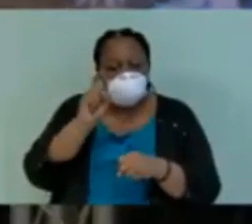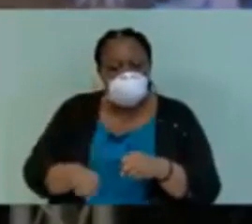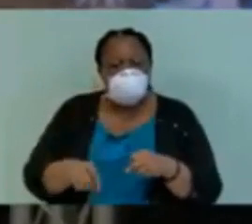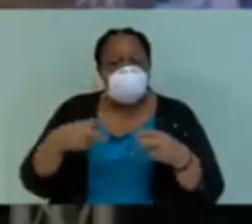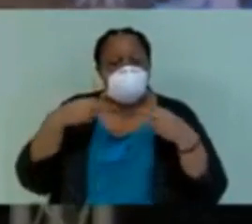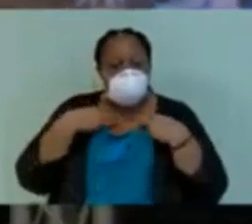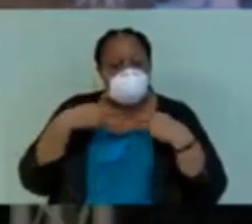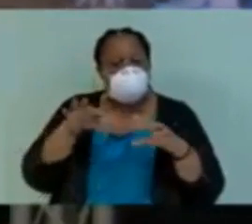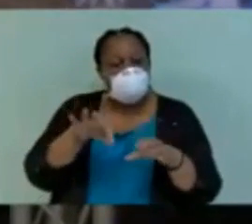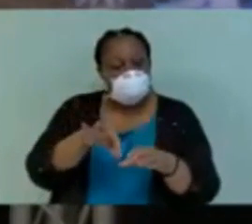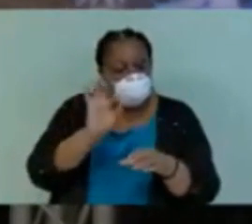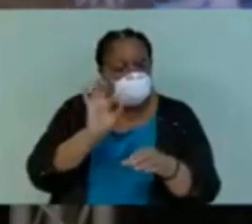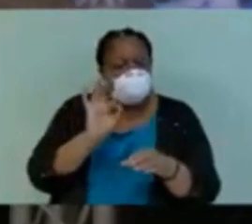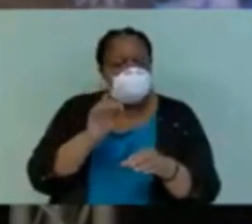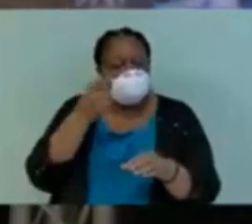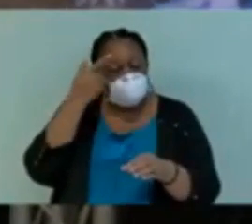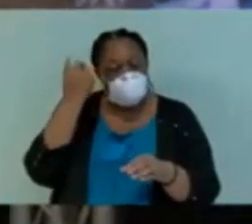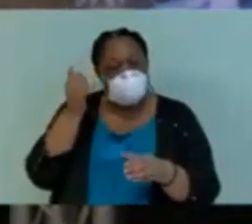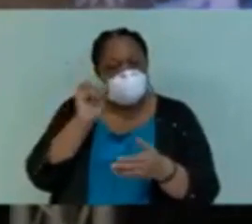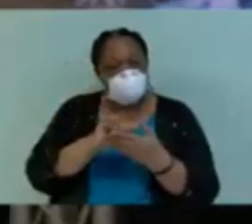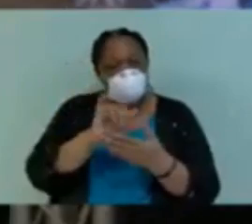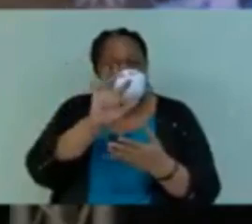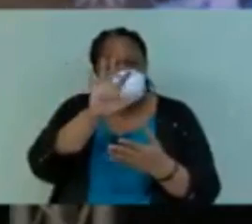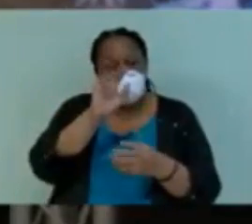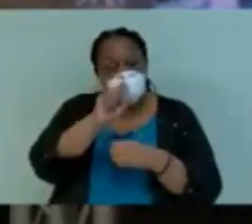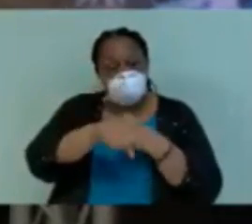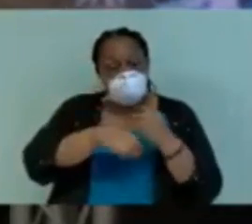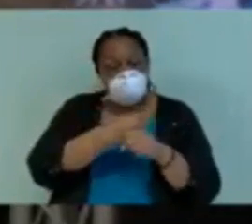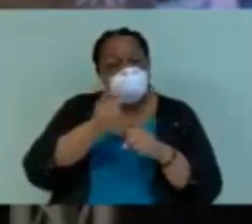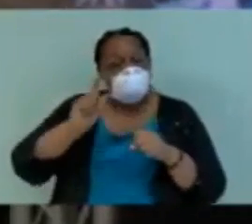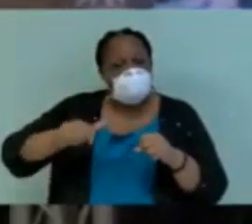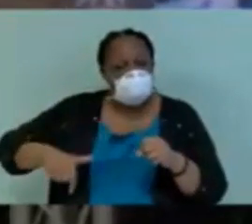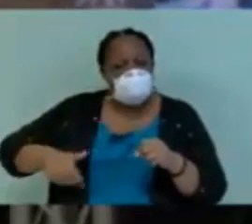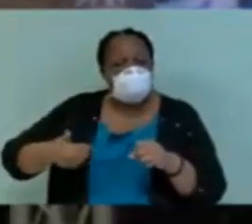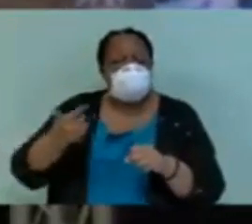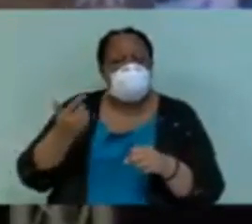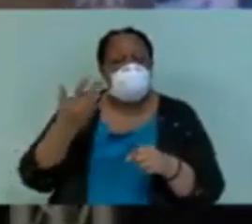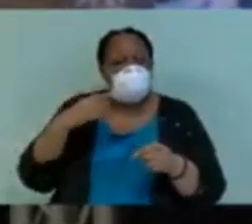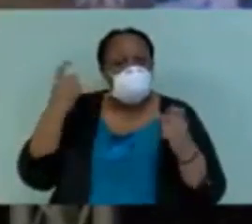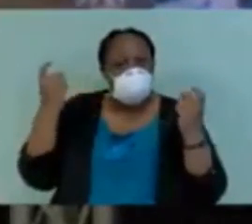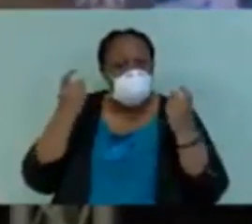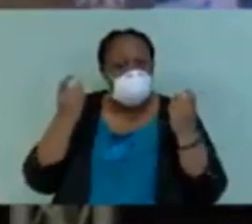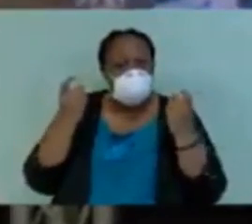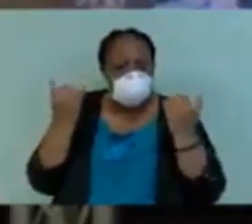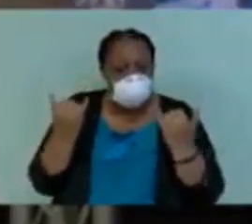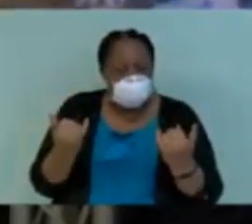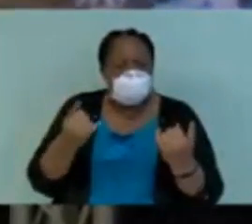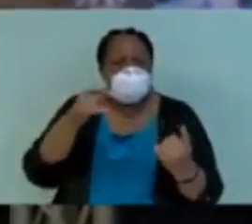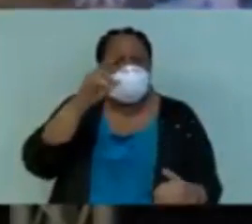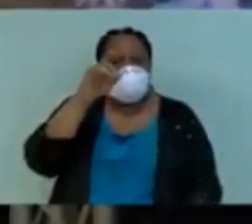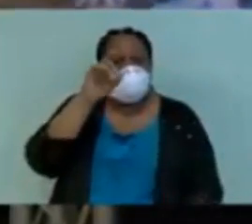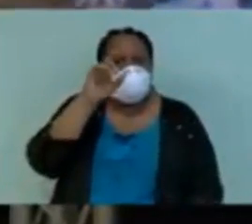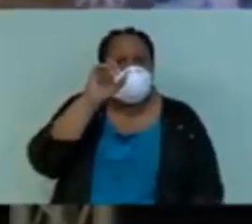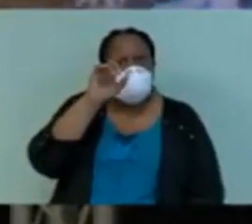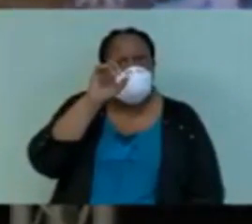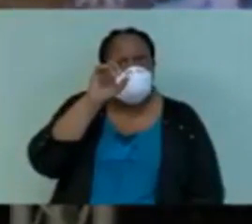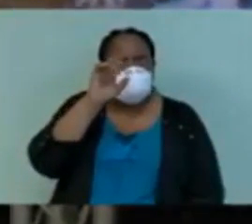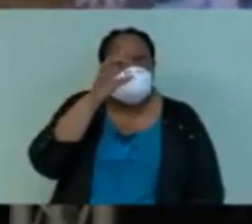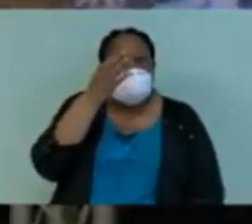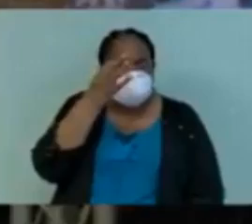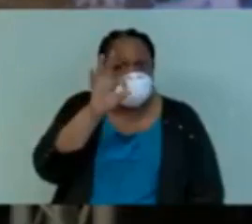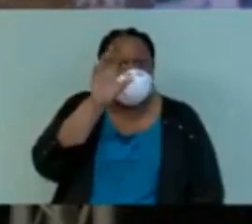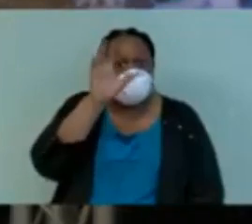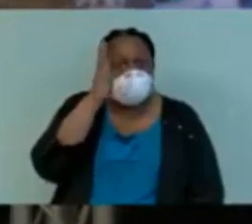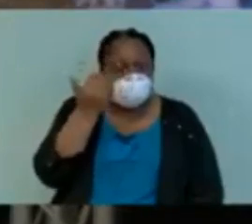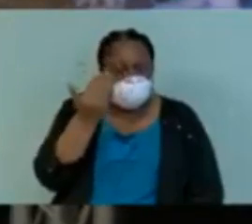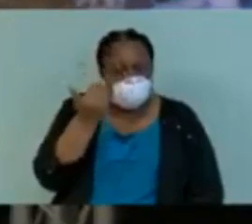hope that we will be able to conduct a general election within the